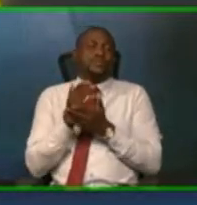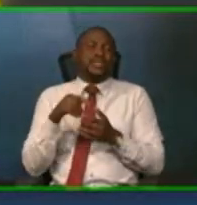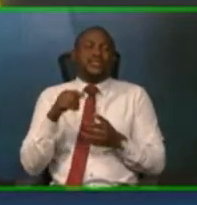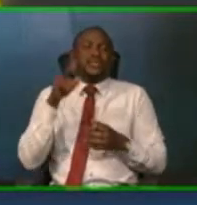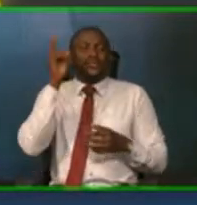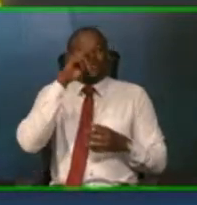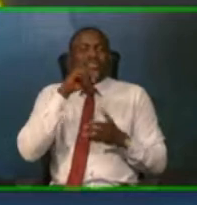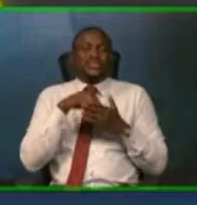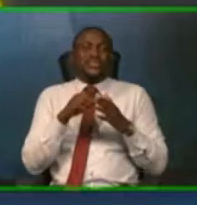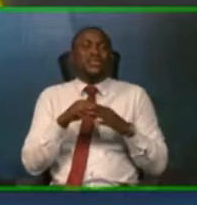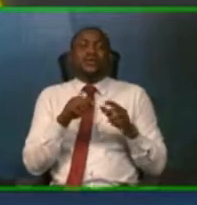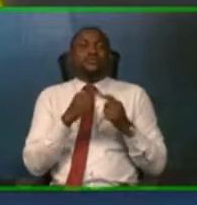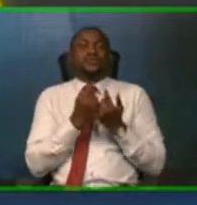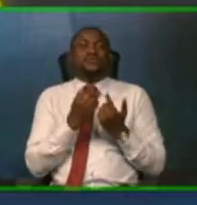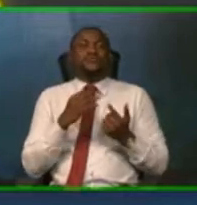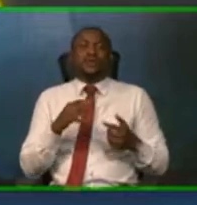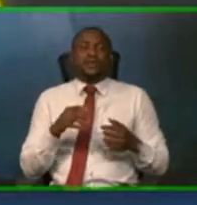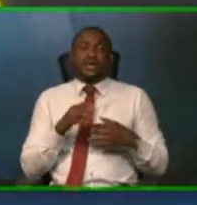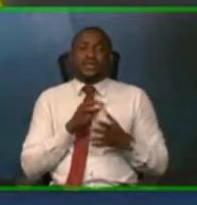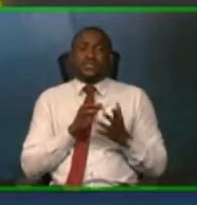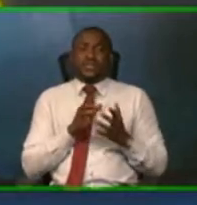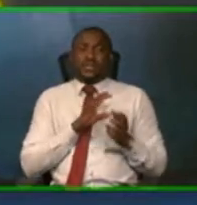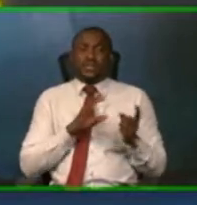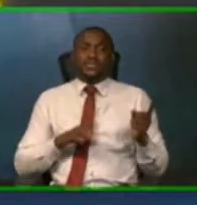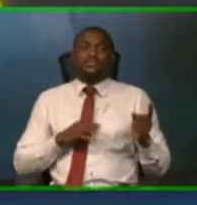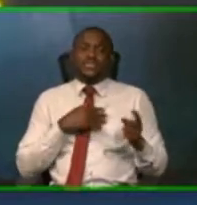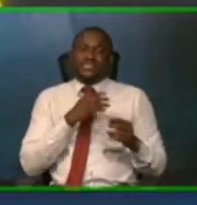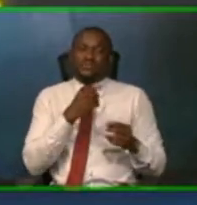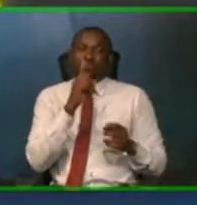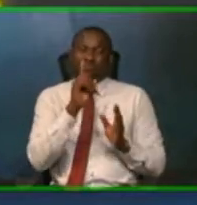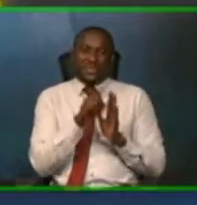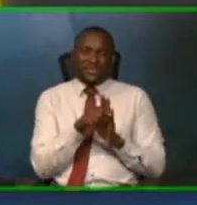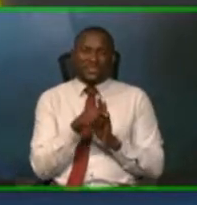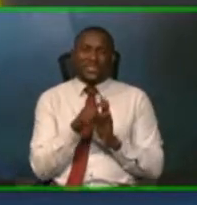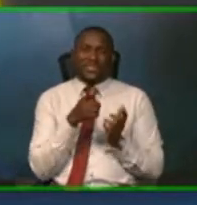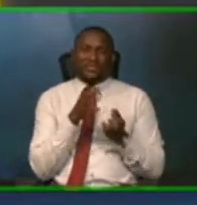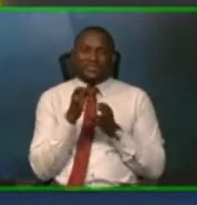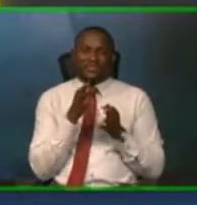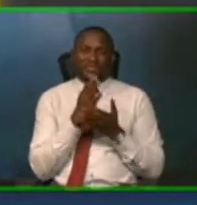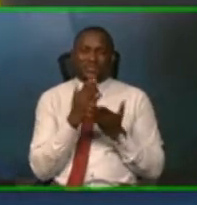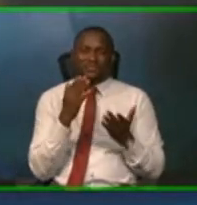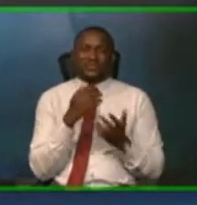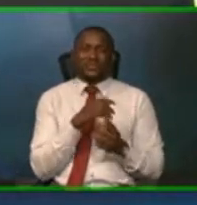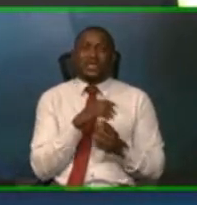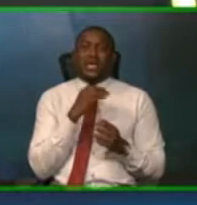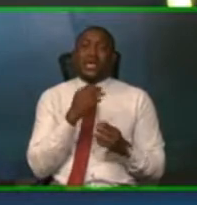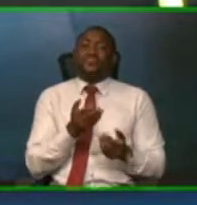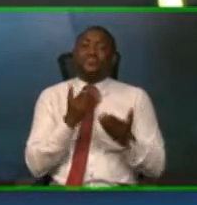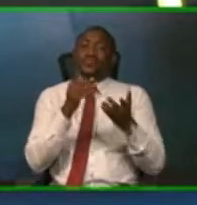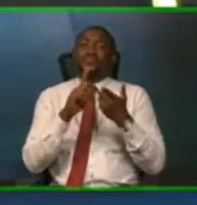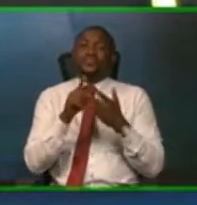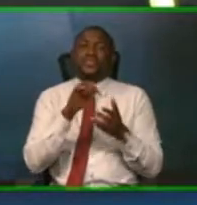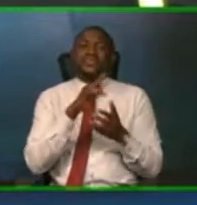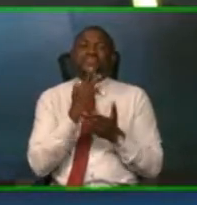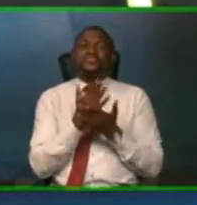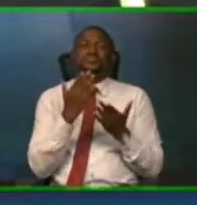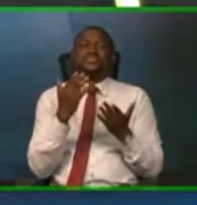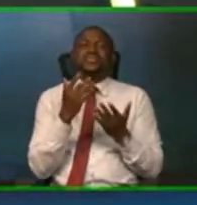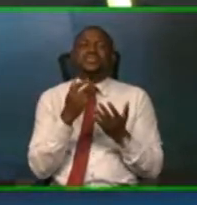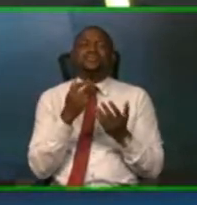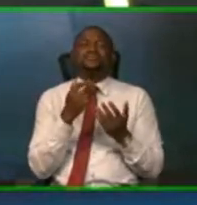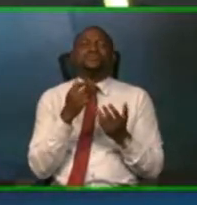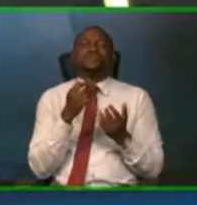I apologize. Please lend me 1 minute. Let me press on this. This is very important. I submit to you that there is a lot of